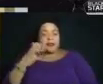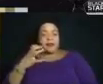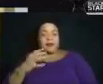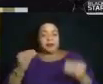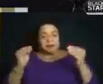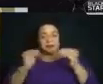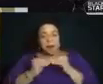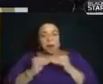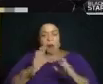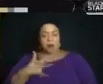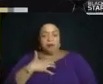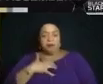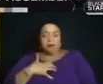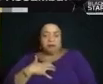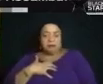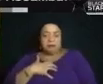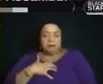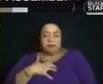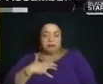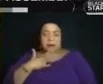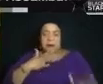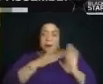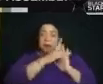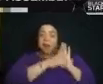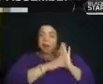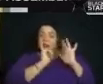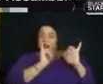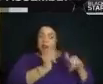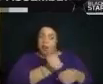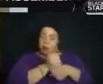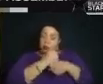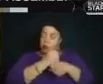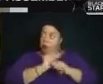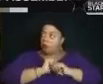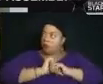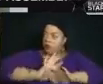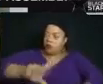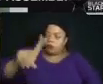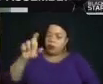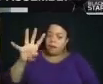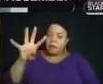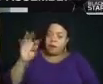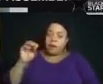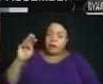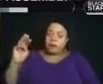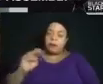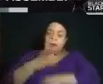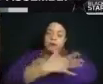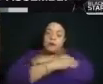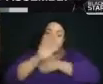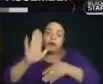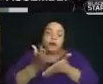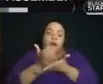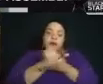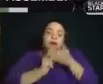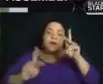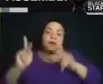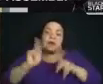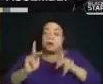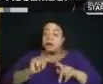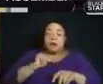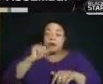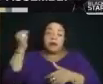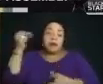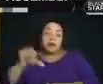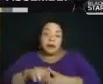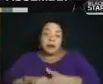and low-wealth people are not benign. They are forms of policy murder. We